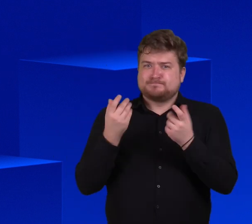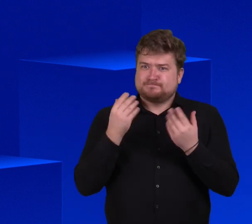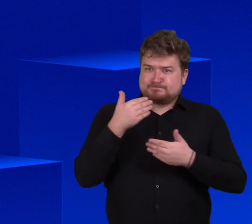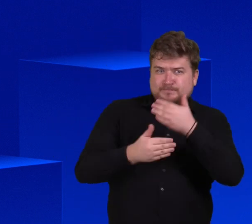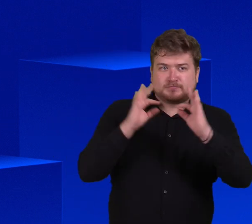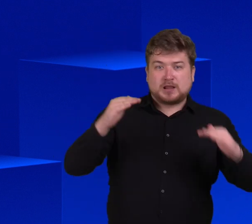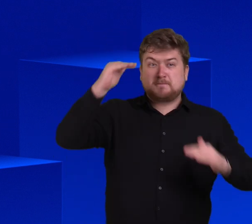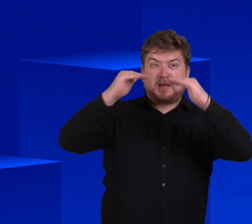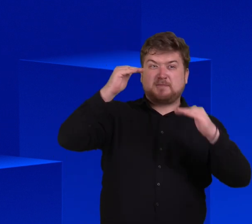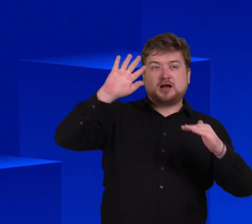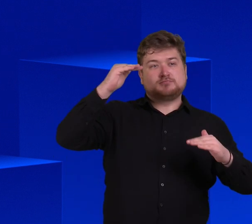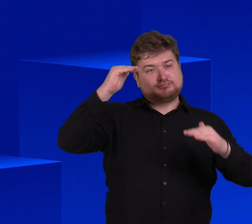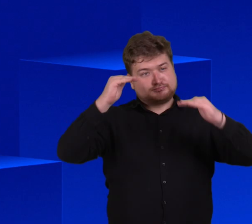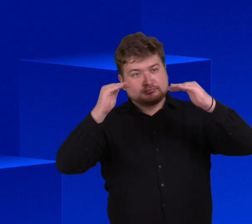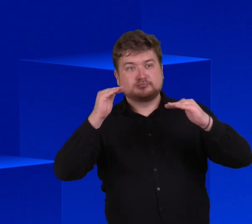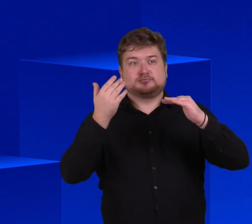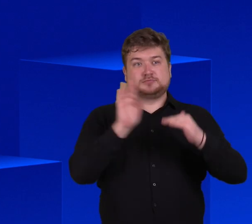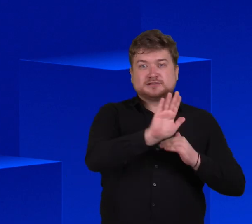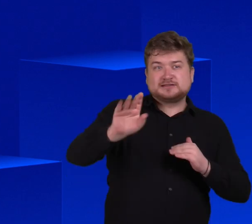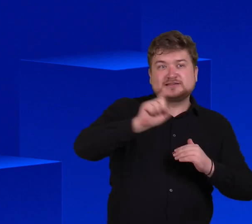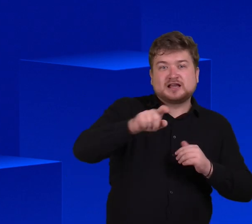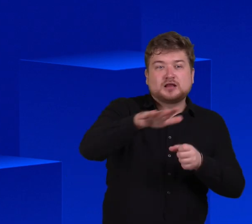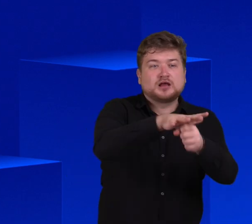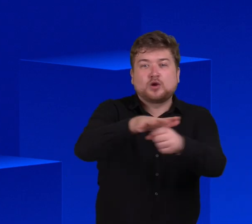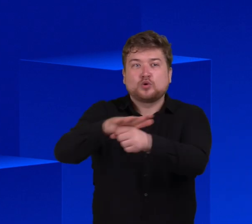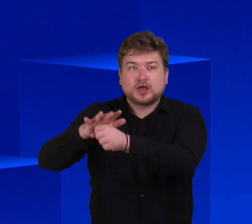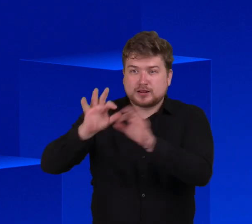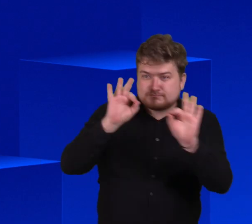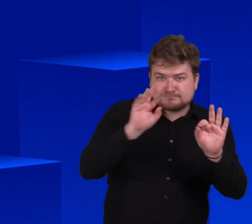also in our projects and ESPON program we are discussing with